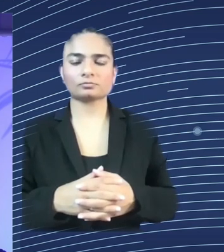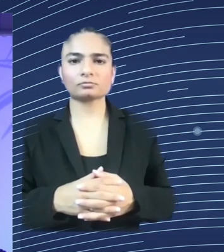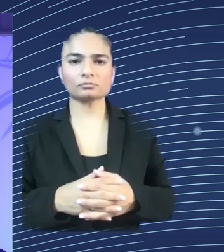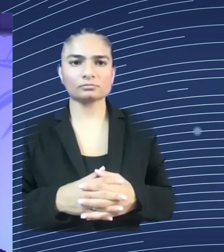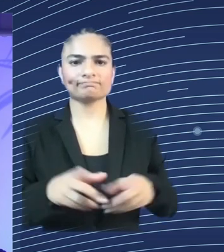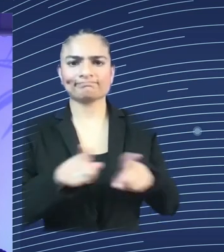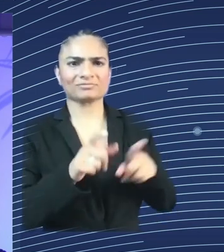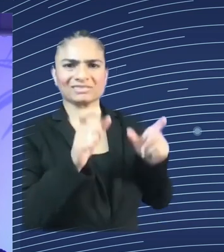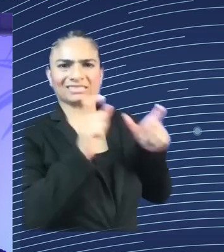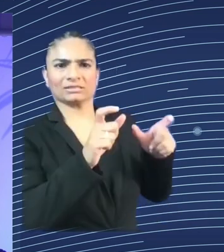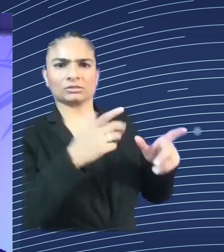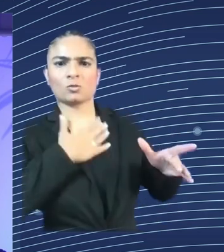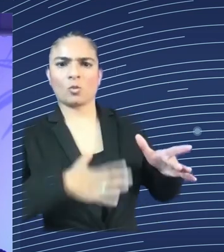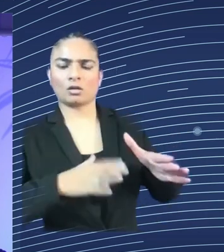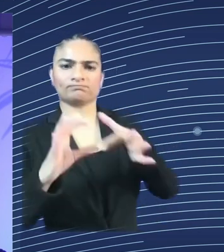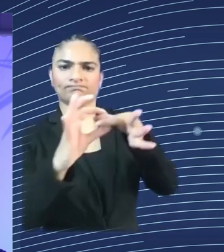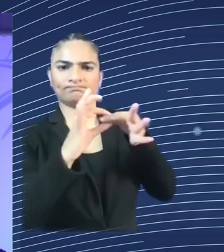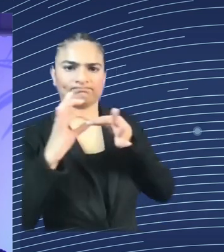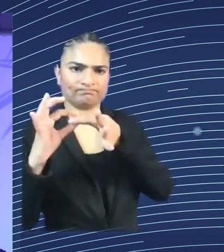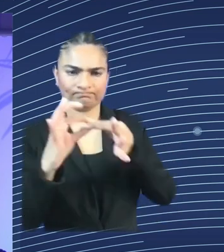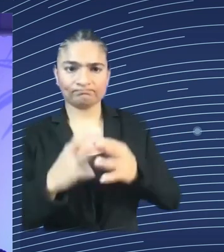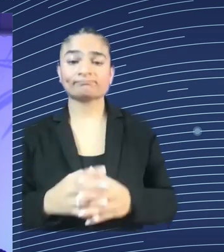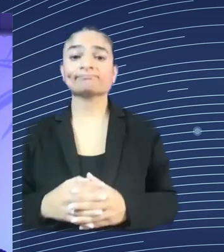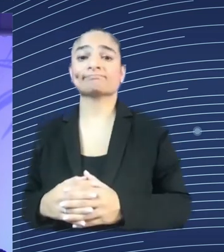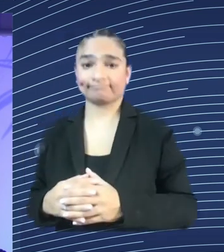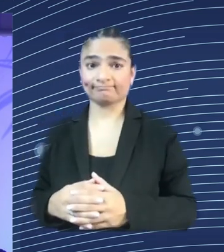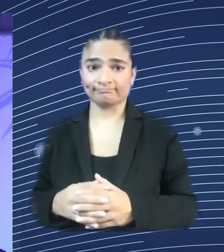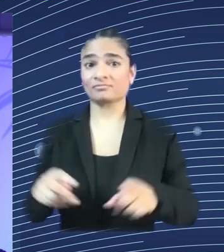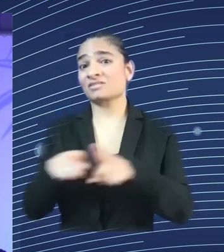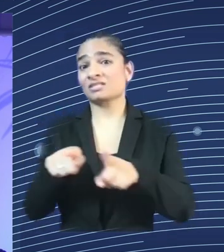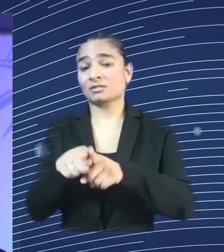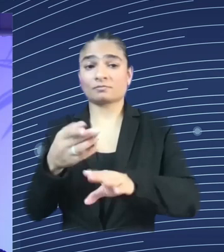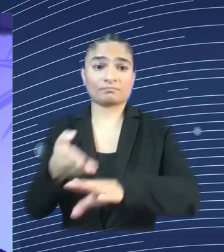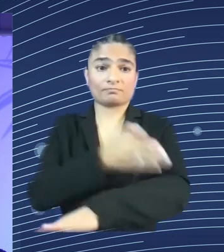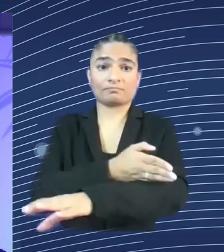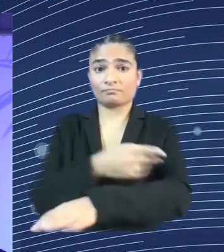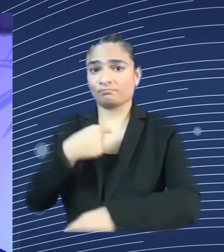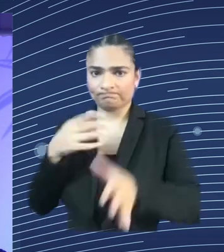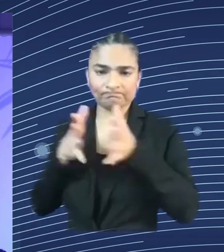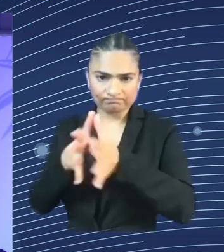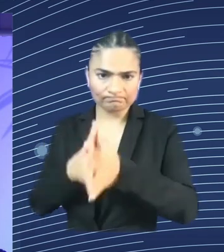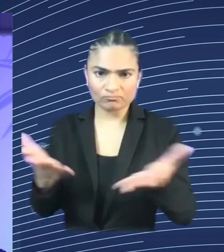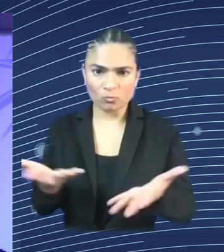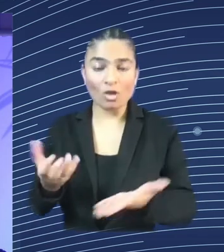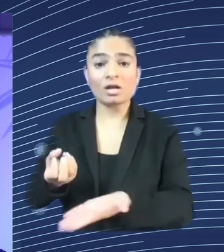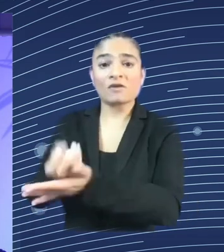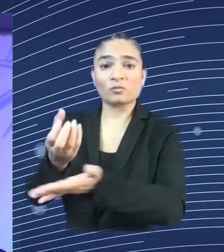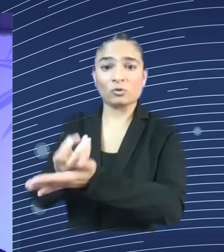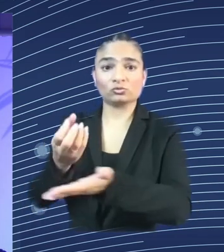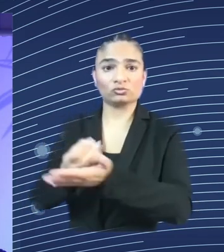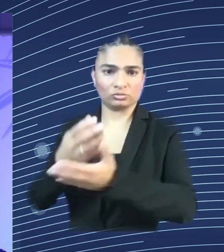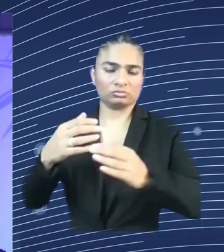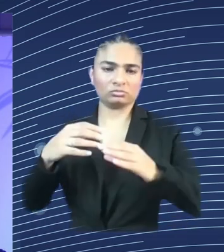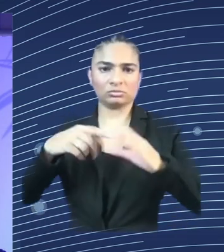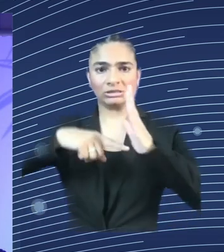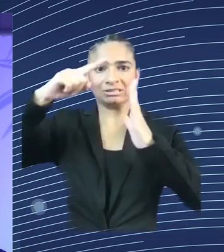sharing and interconnection of databases is fundamental. But yes, we have problems